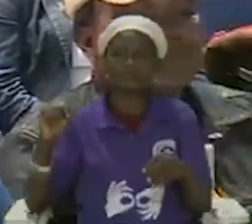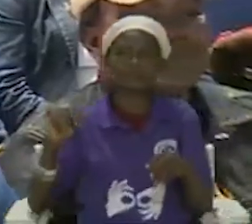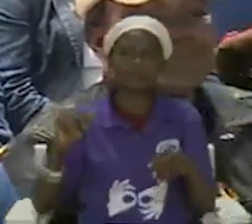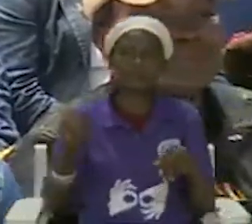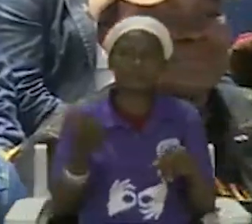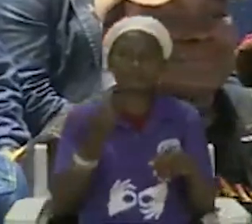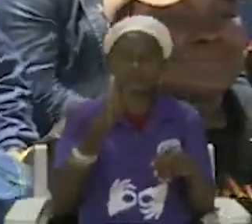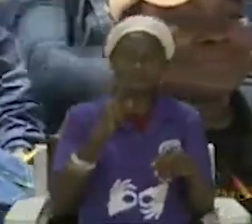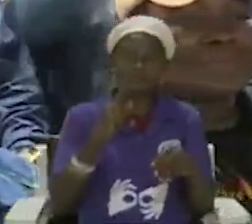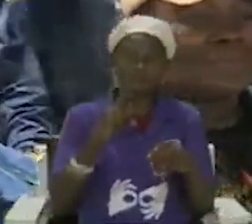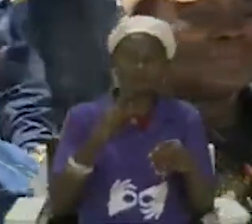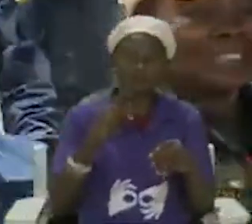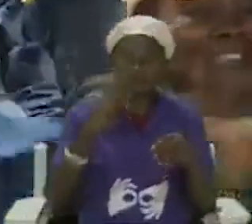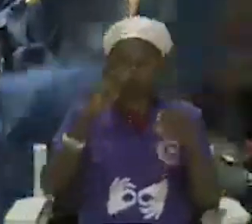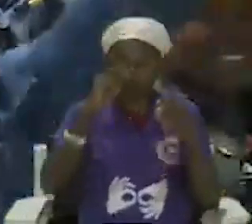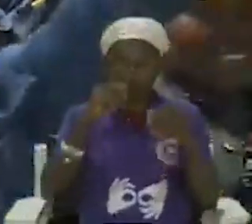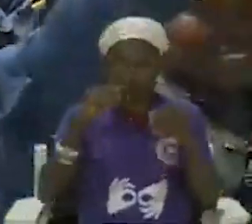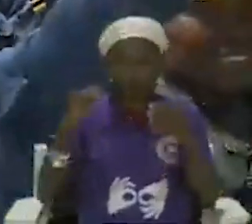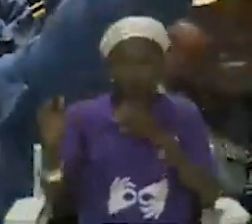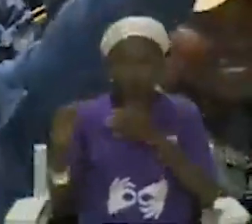prefer to live in abundance?